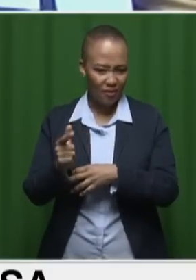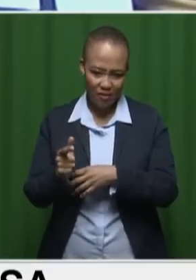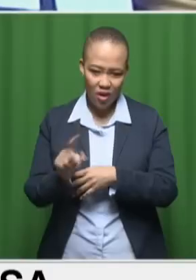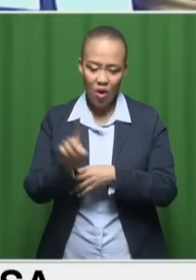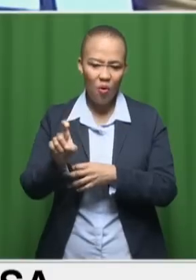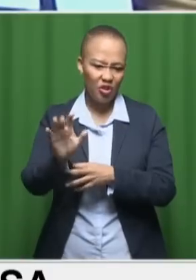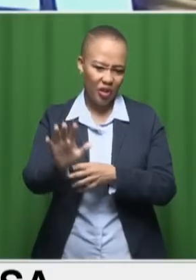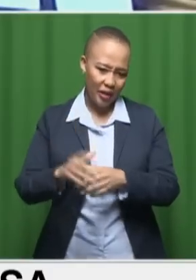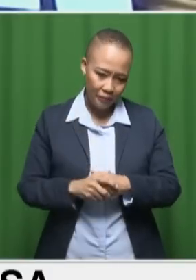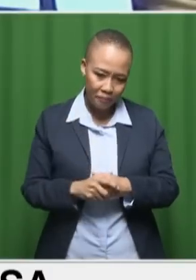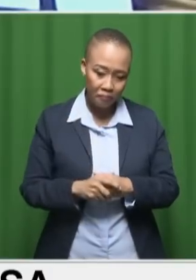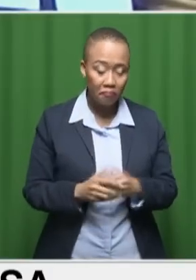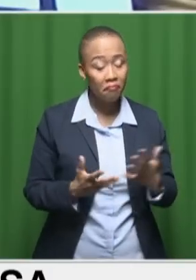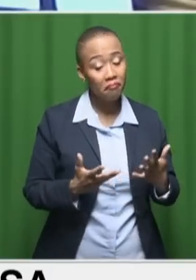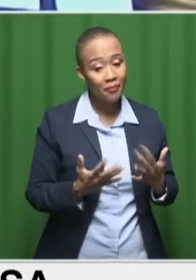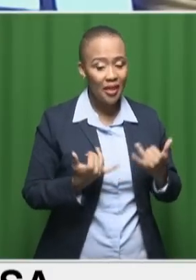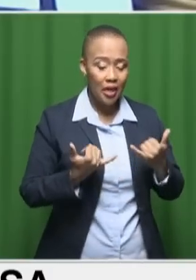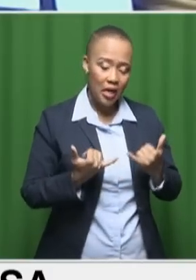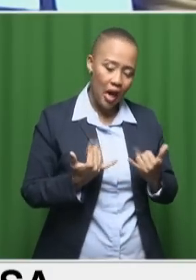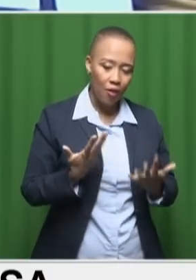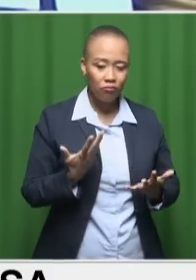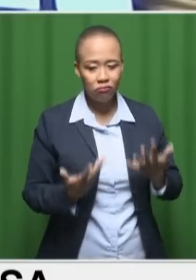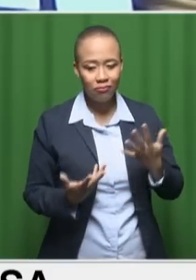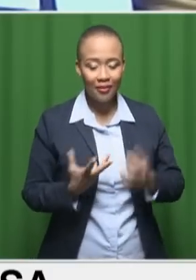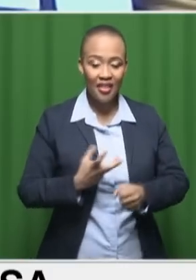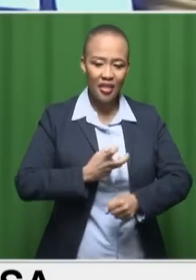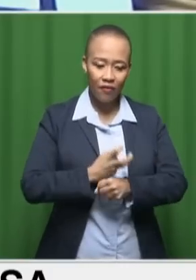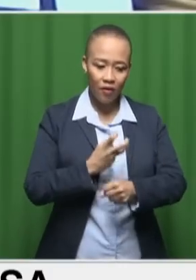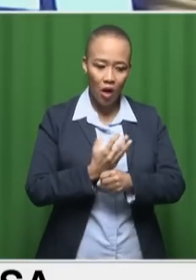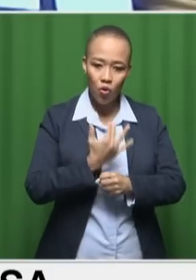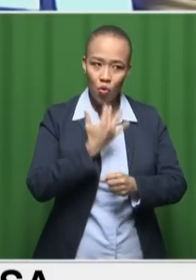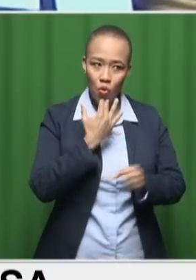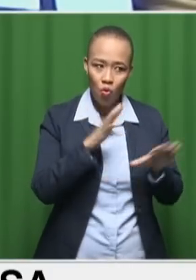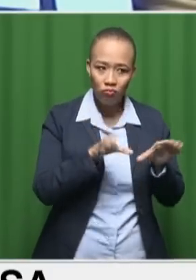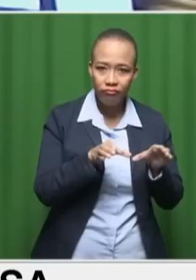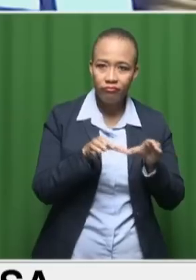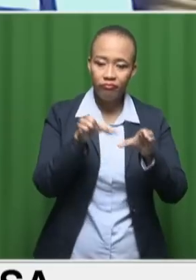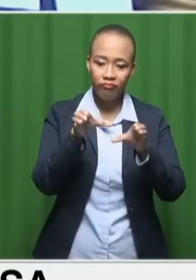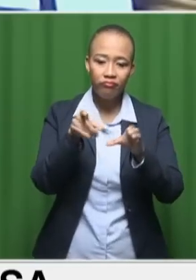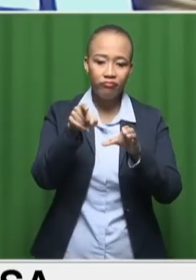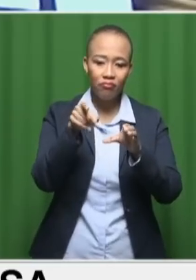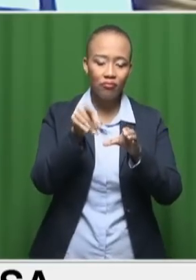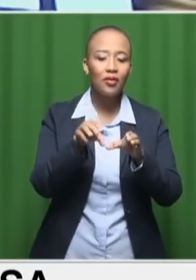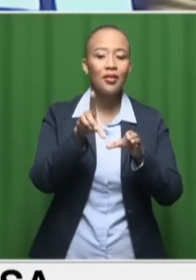equitable way in terms of war crimes. But in that sense, also